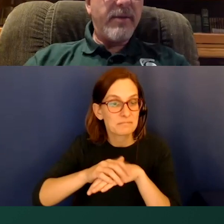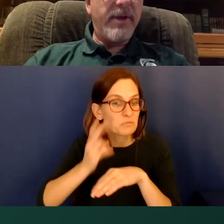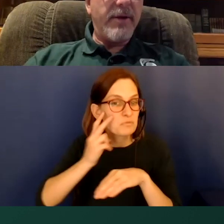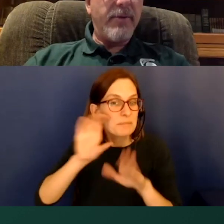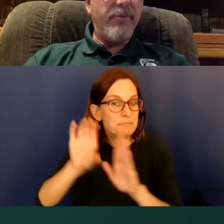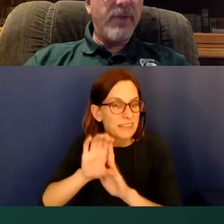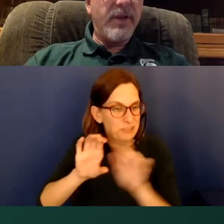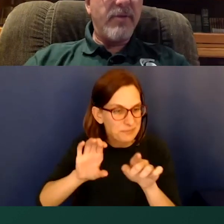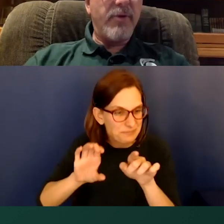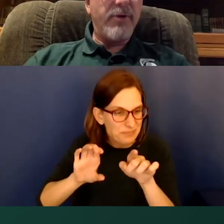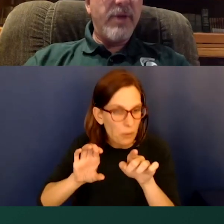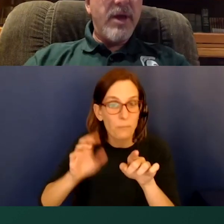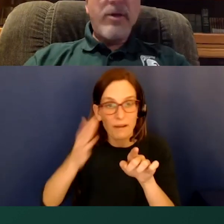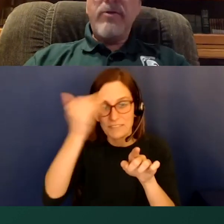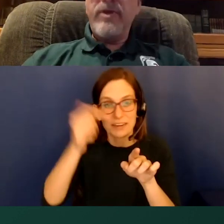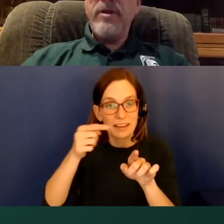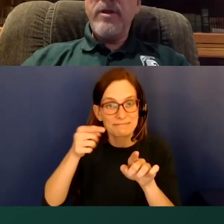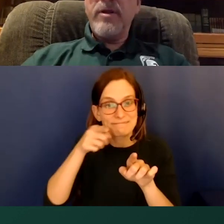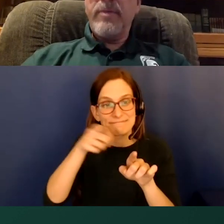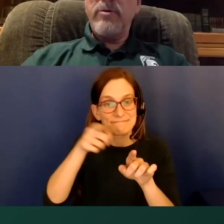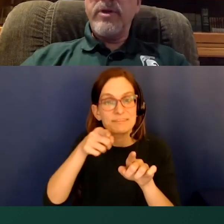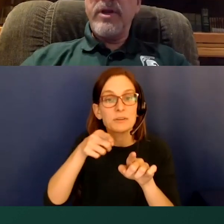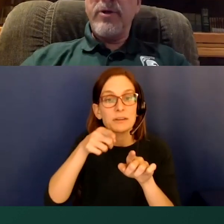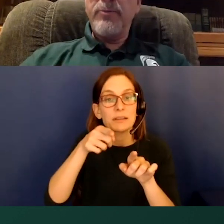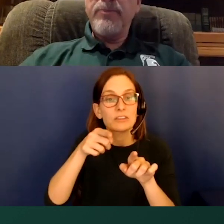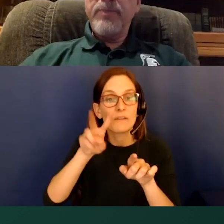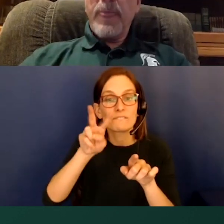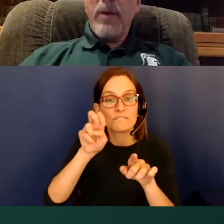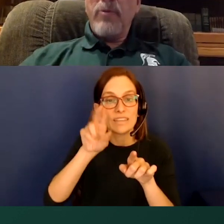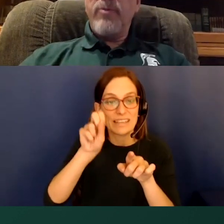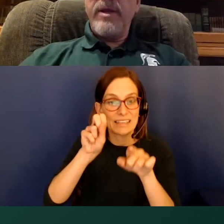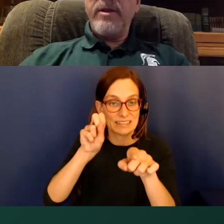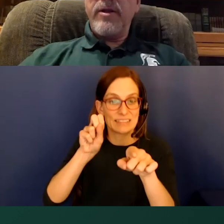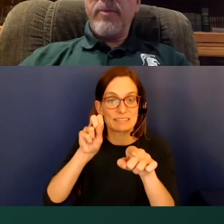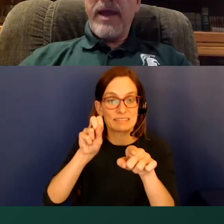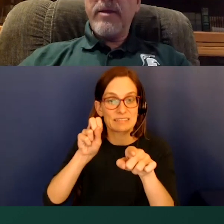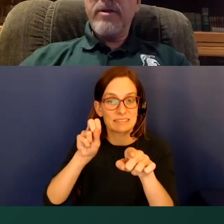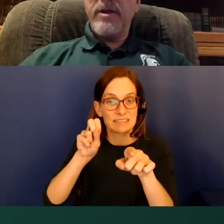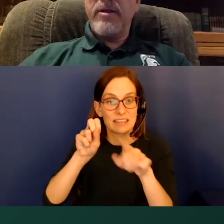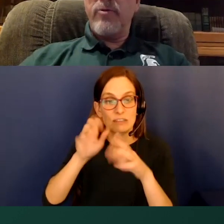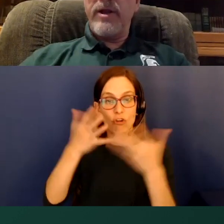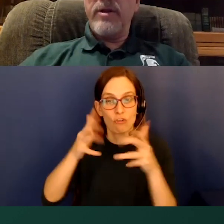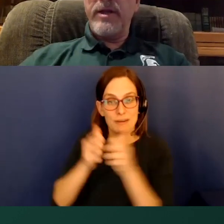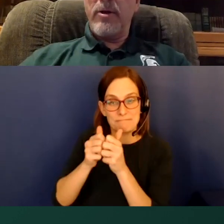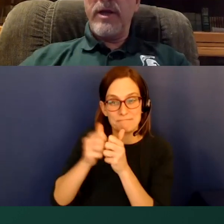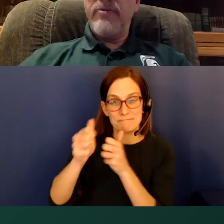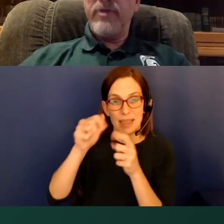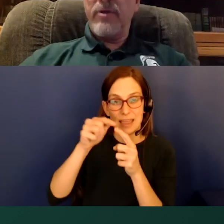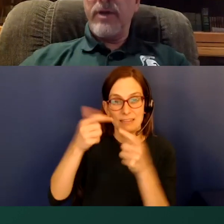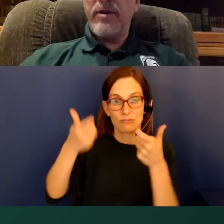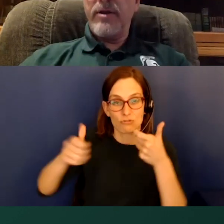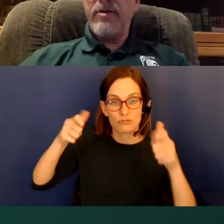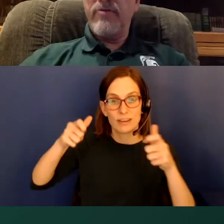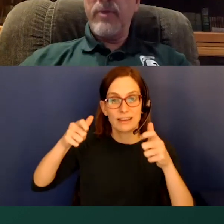forgot to get my laser pointer. So Venus is about here, which means it has passed its greatest elongation,